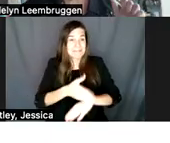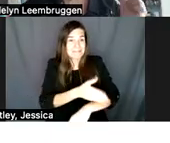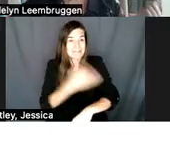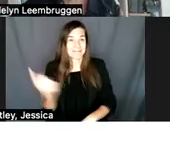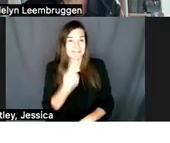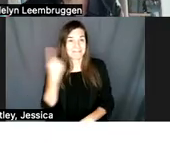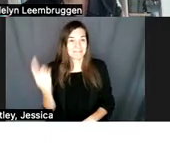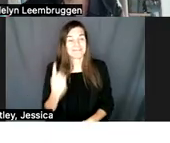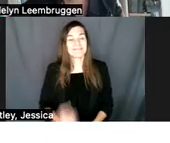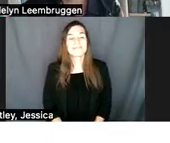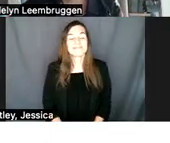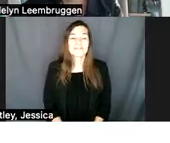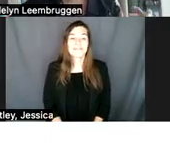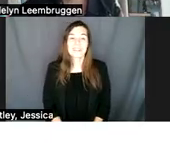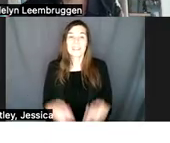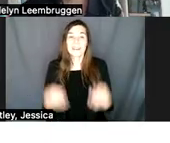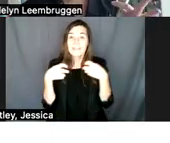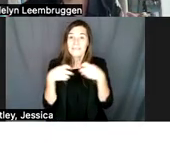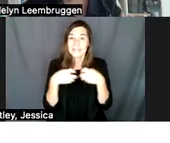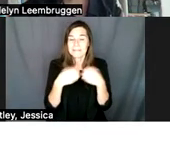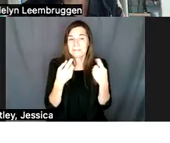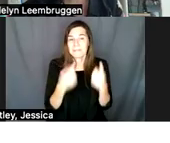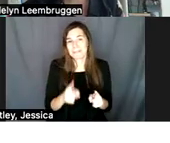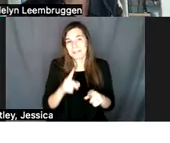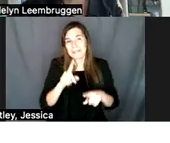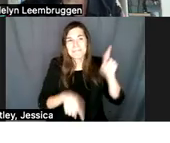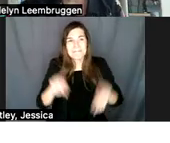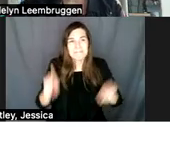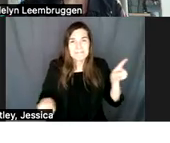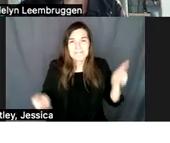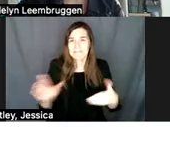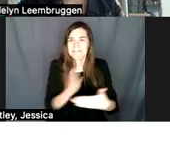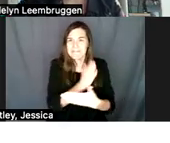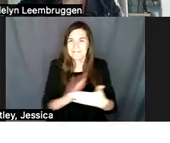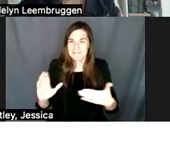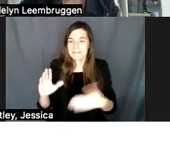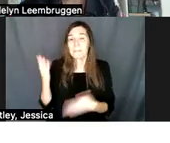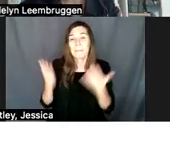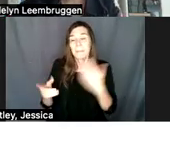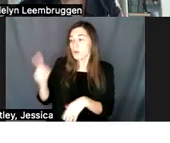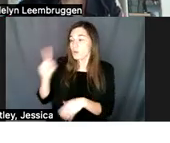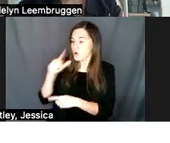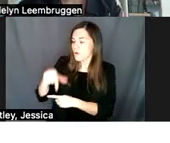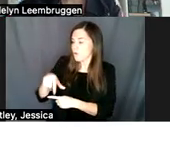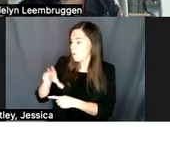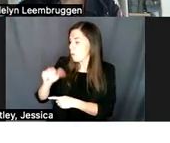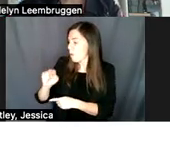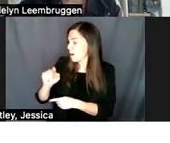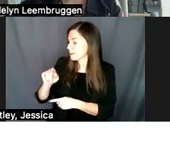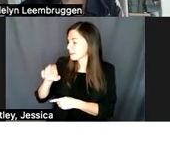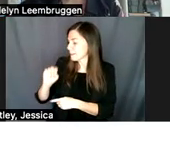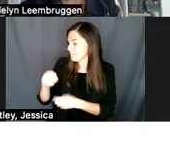So physics happens at different scales. Let me tell you what I mean by that. Maybe you've heard of quantum physics. That's